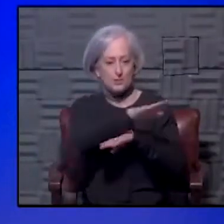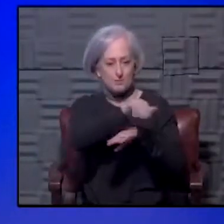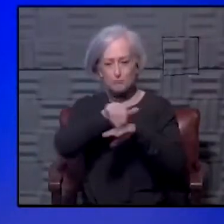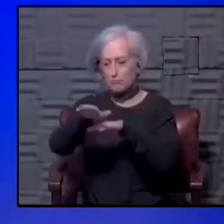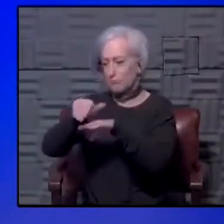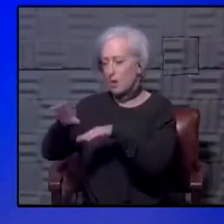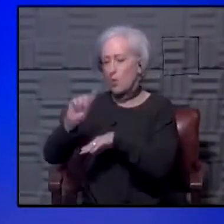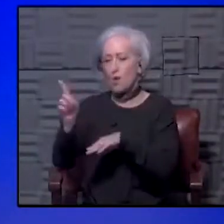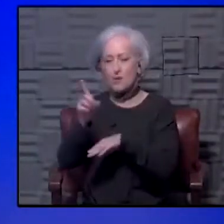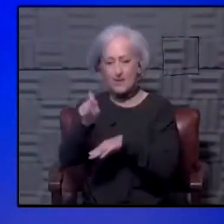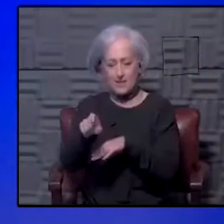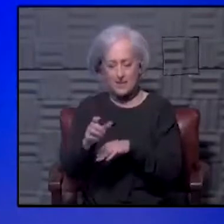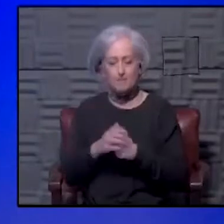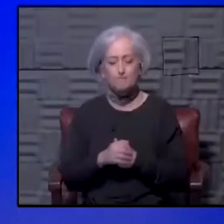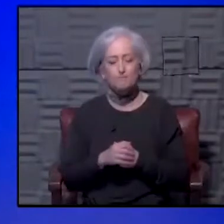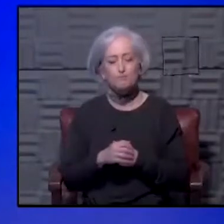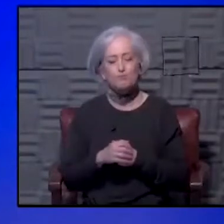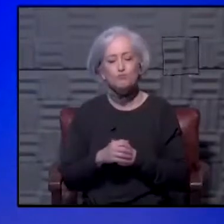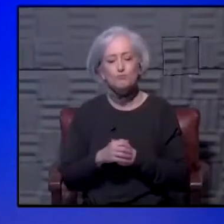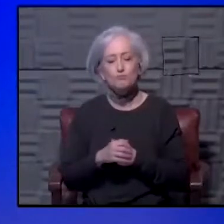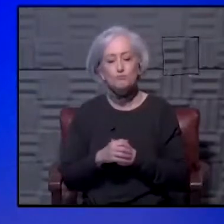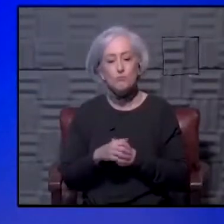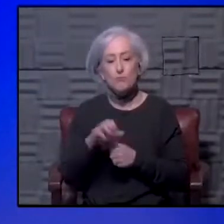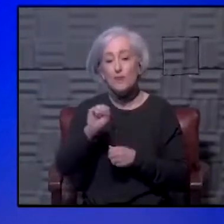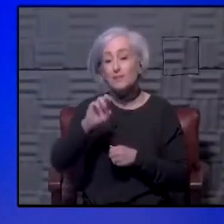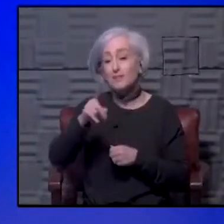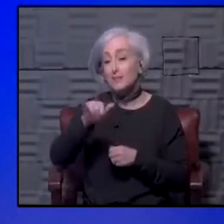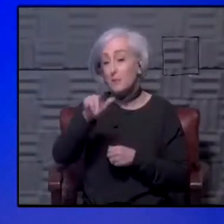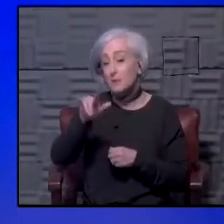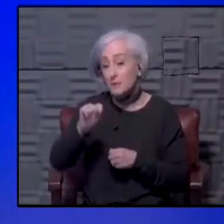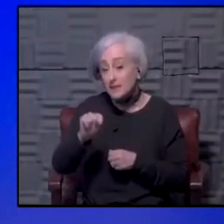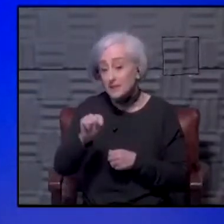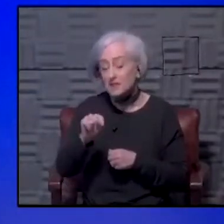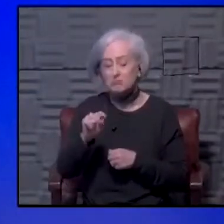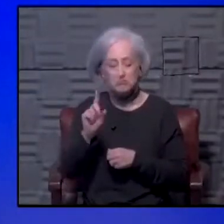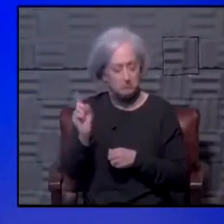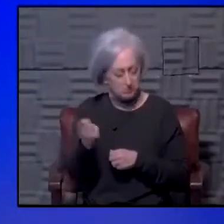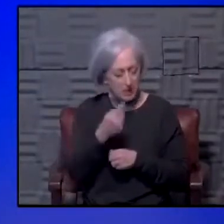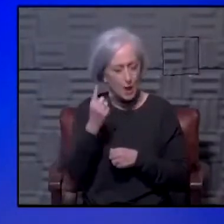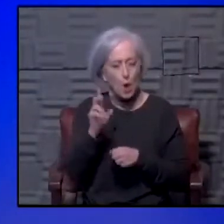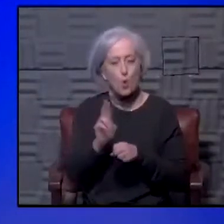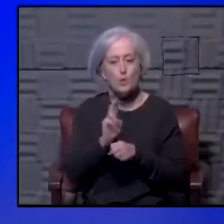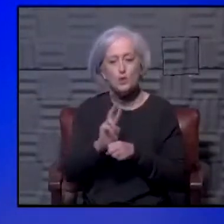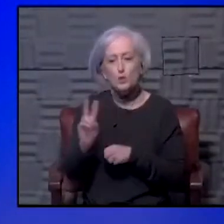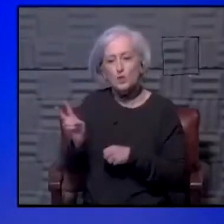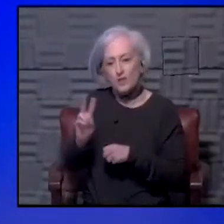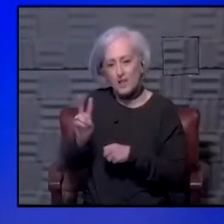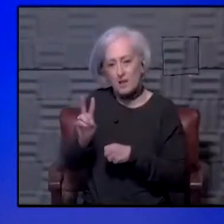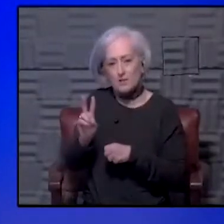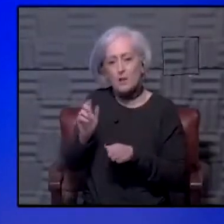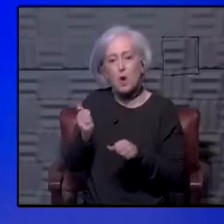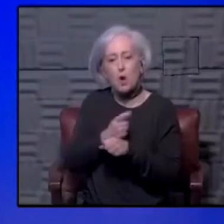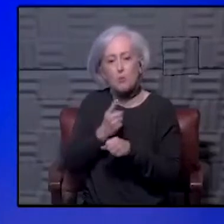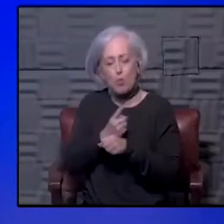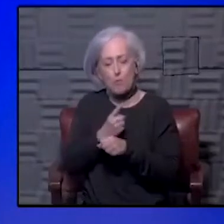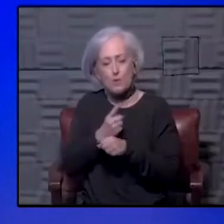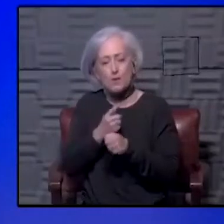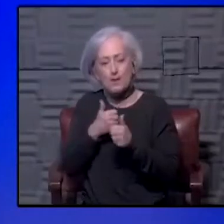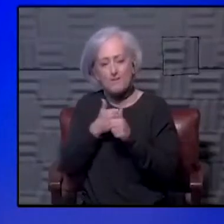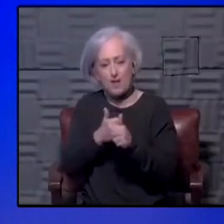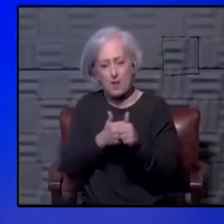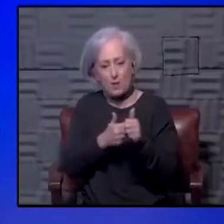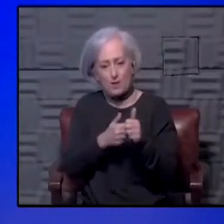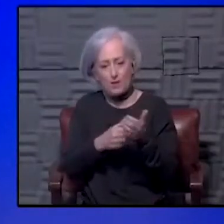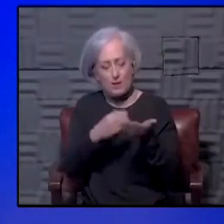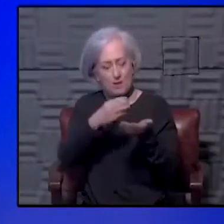Are there supplements? You're certainly welcome to always take vitamins in the directed doses that you find on the bottle. I don't